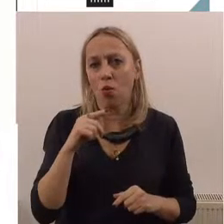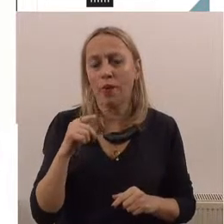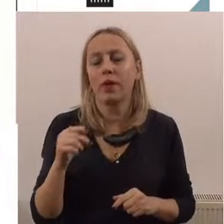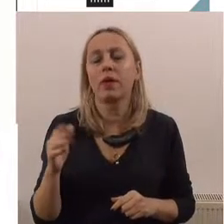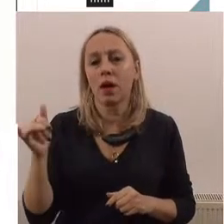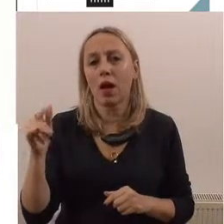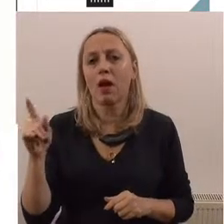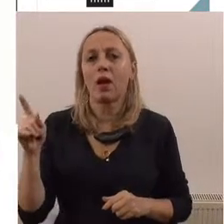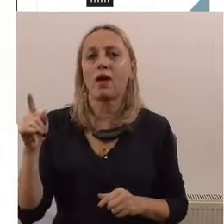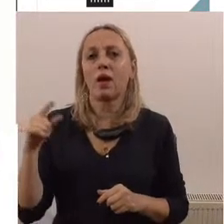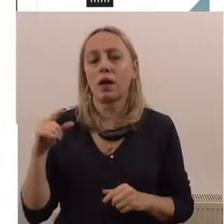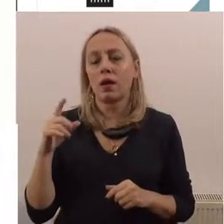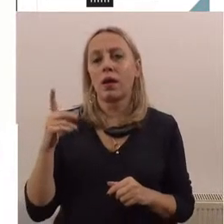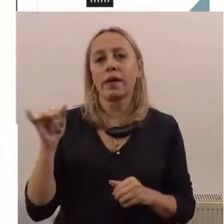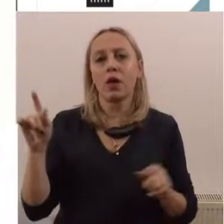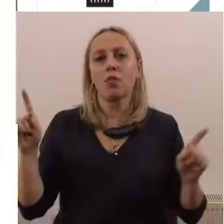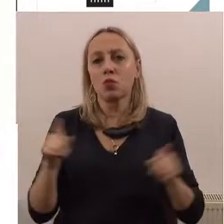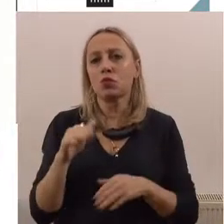of Economics,